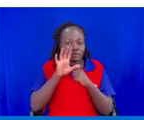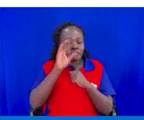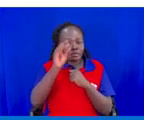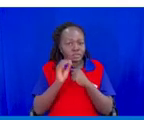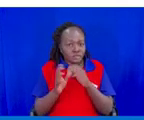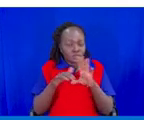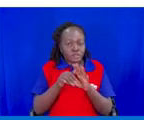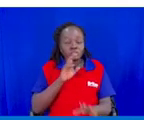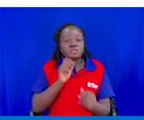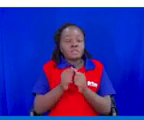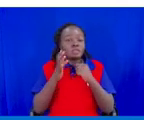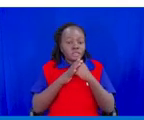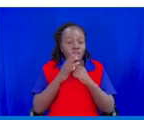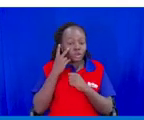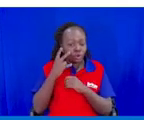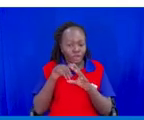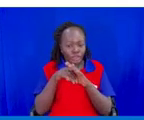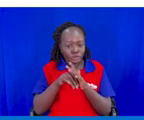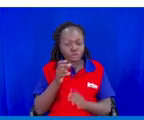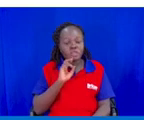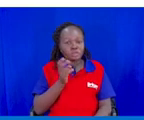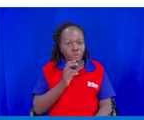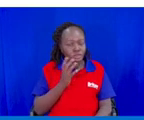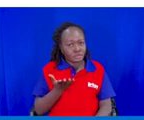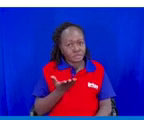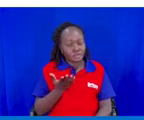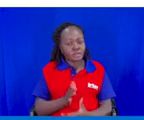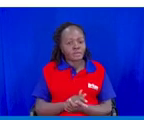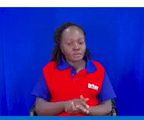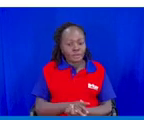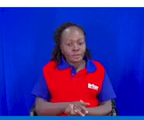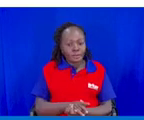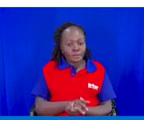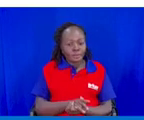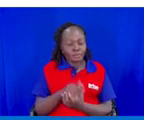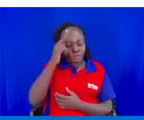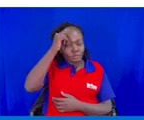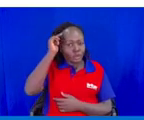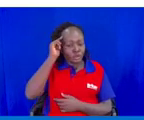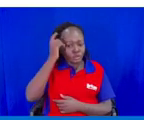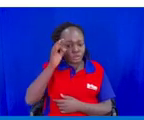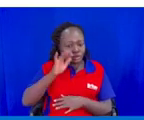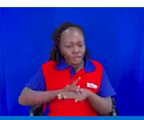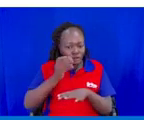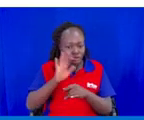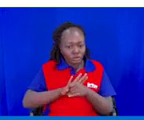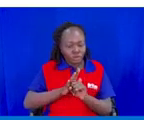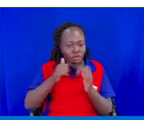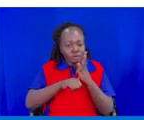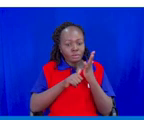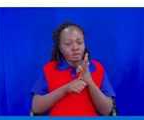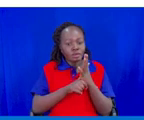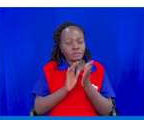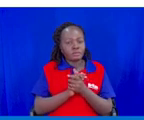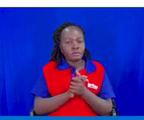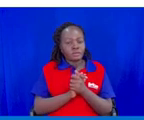in 2019. Looking to 2020, because of the effects of COVID-19, not